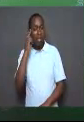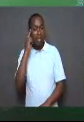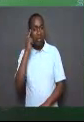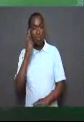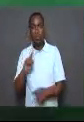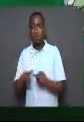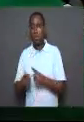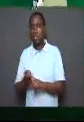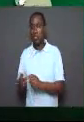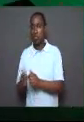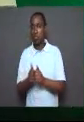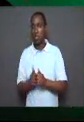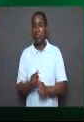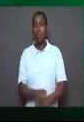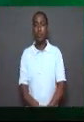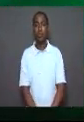partner.